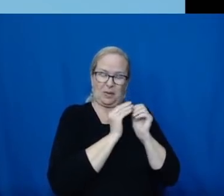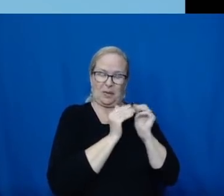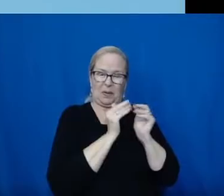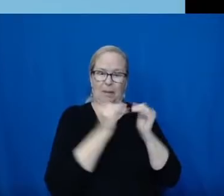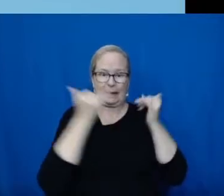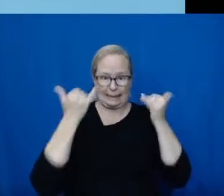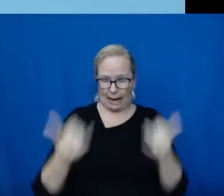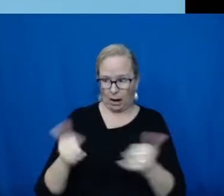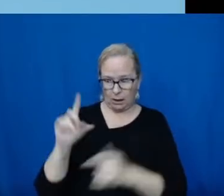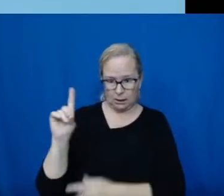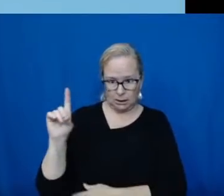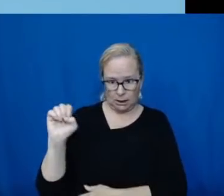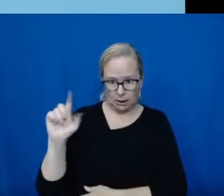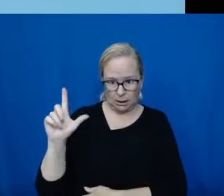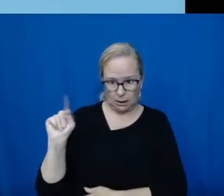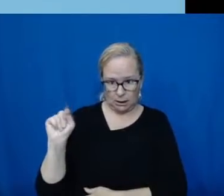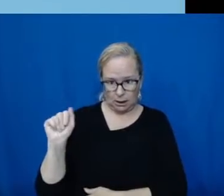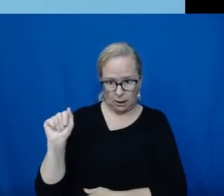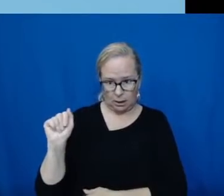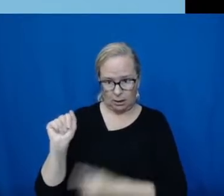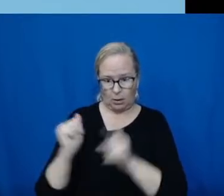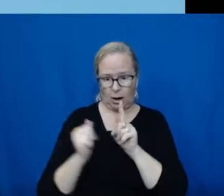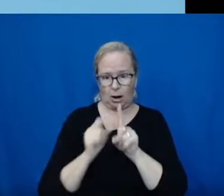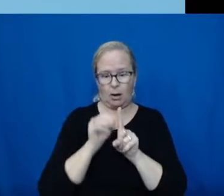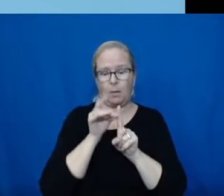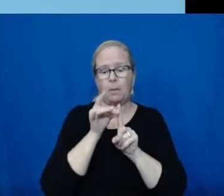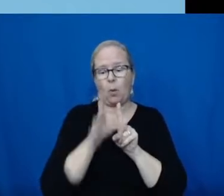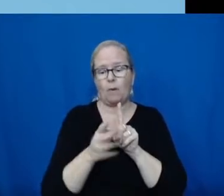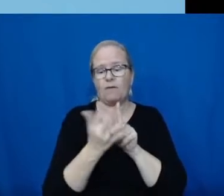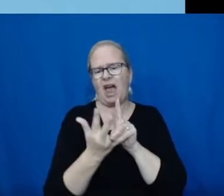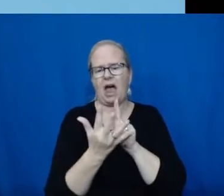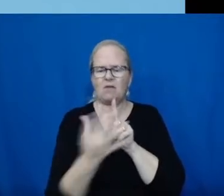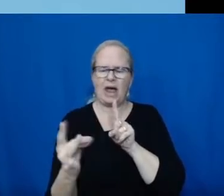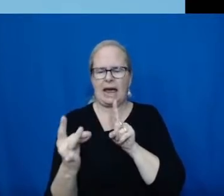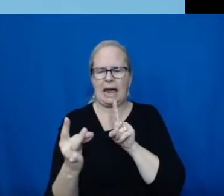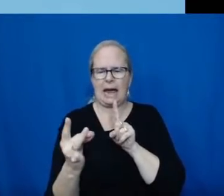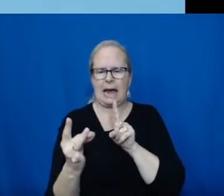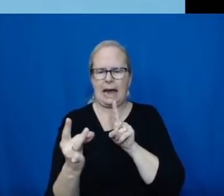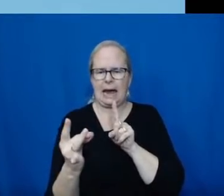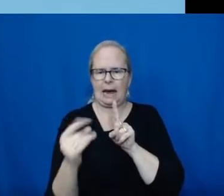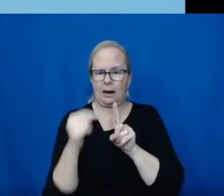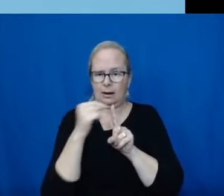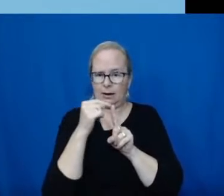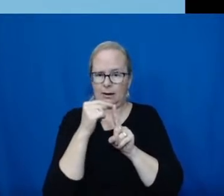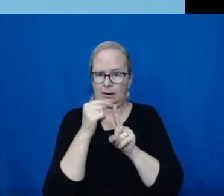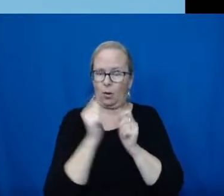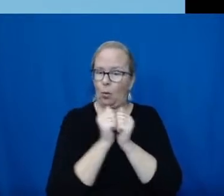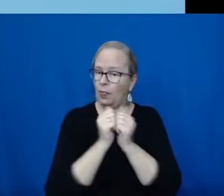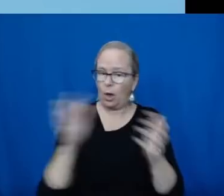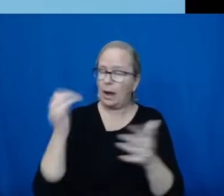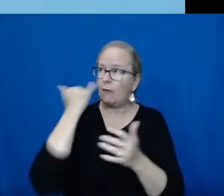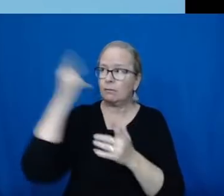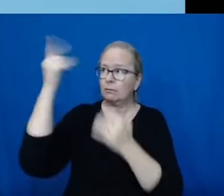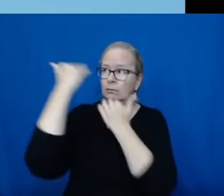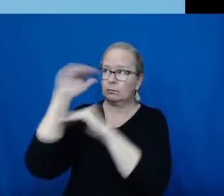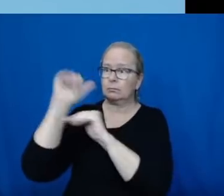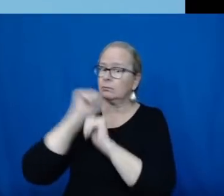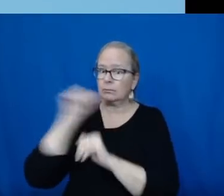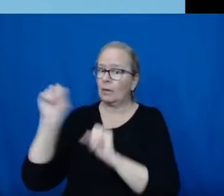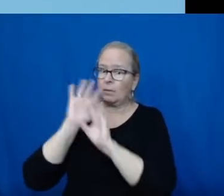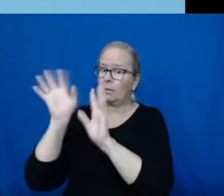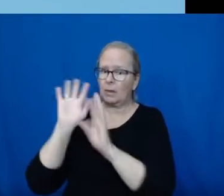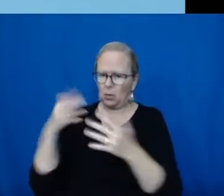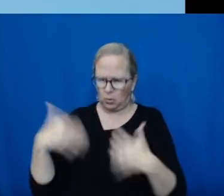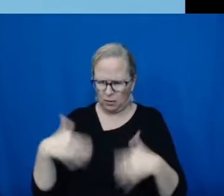no vaccinations. Then there is this other number, RT, so reproductive number, telling us what is